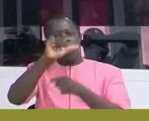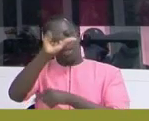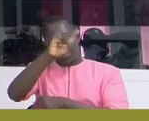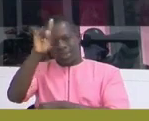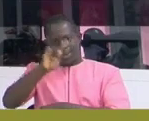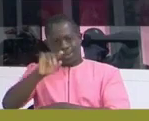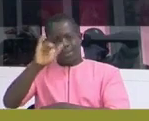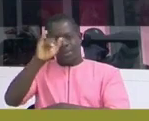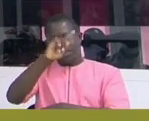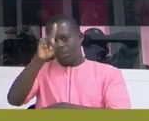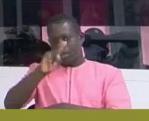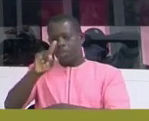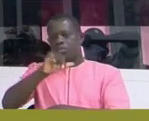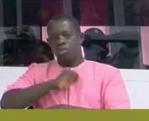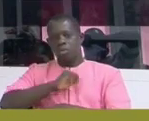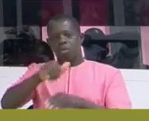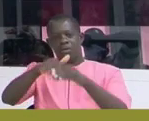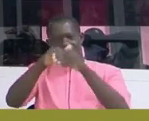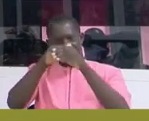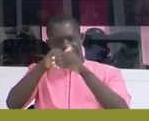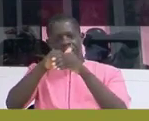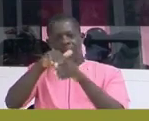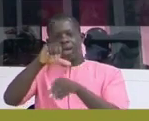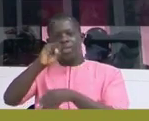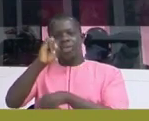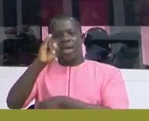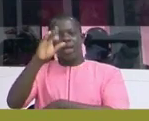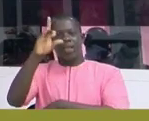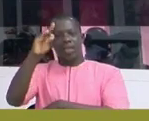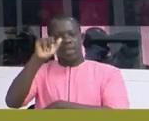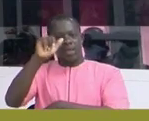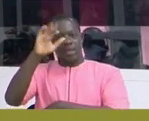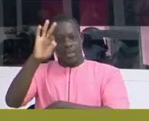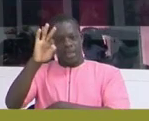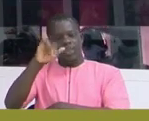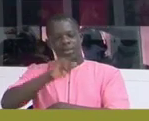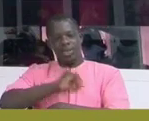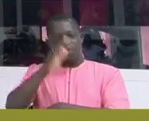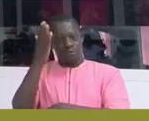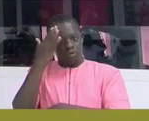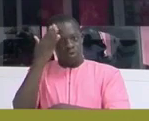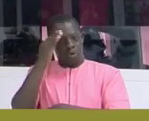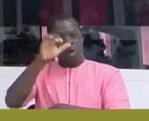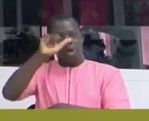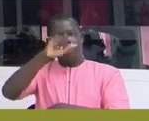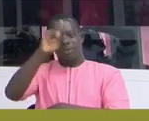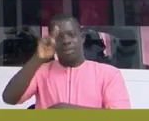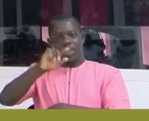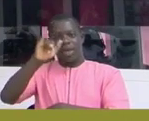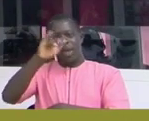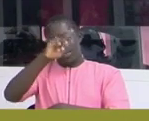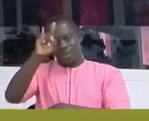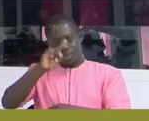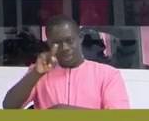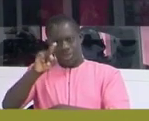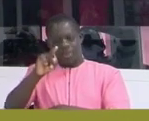who AIS was. But my companion see that he